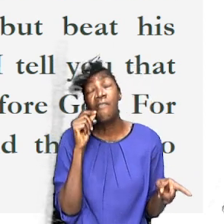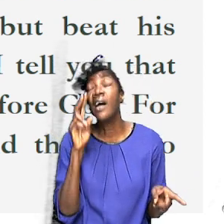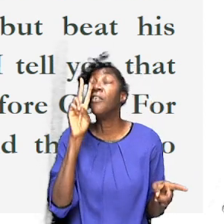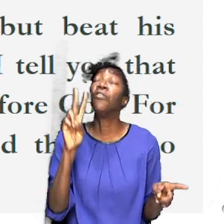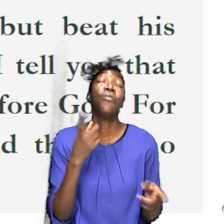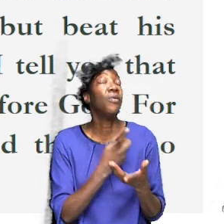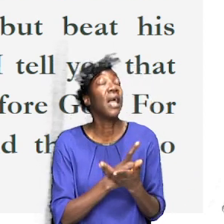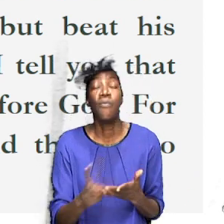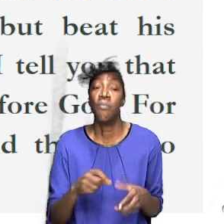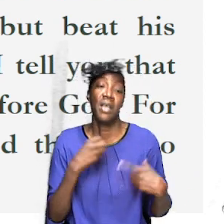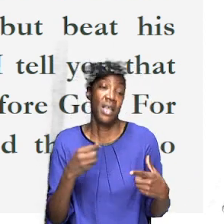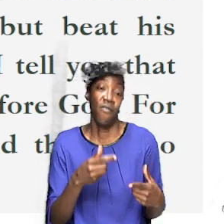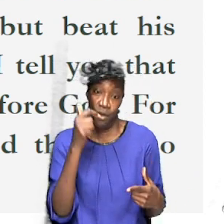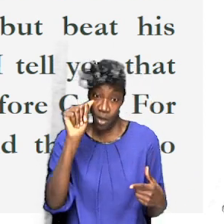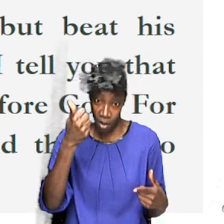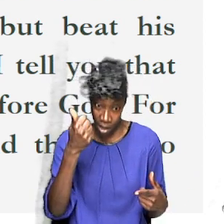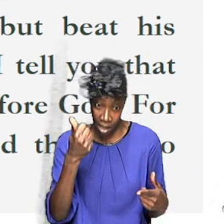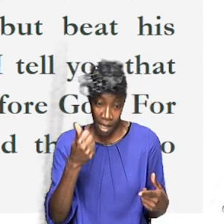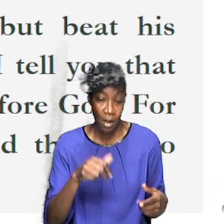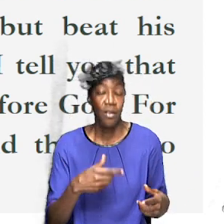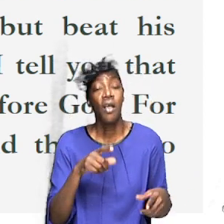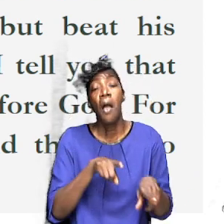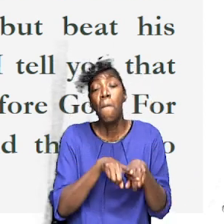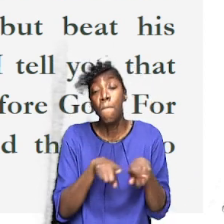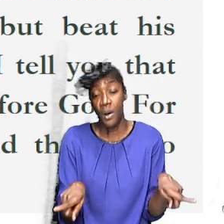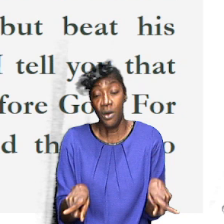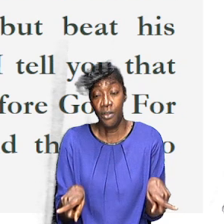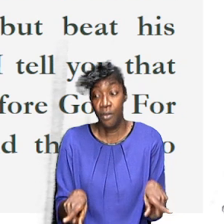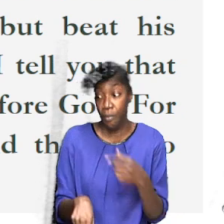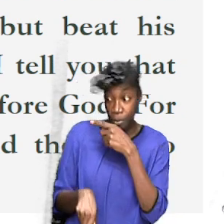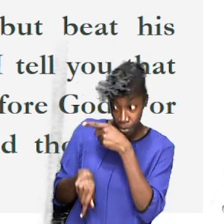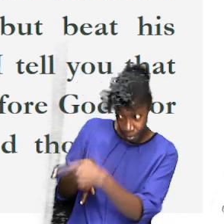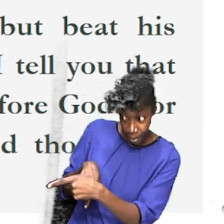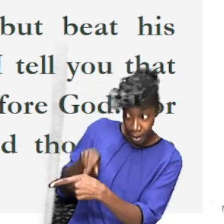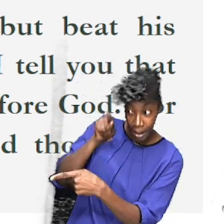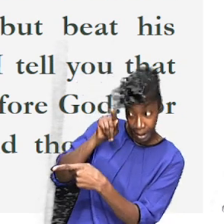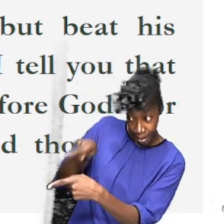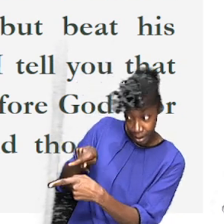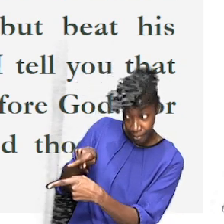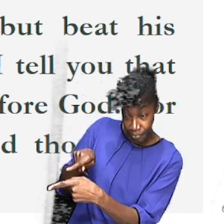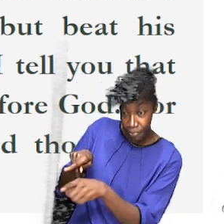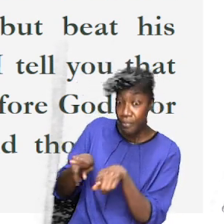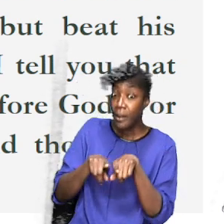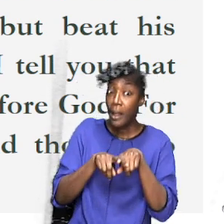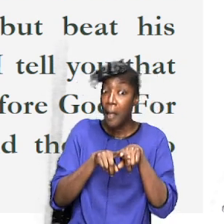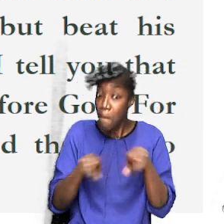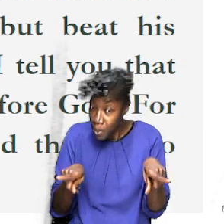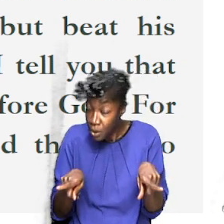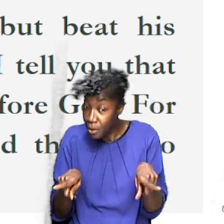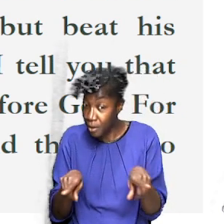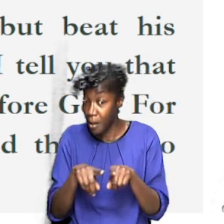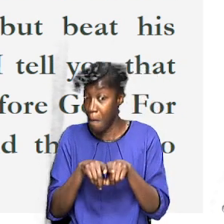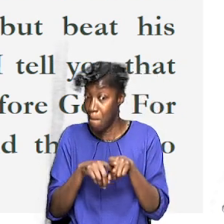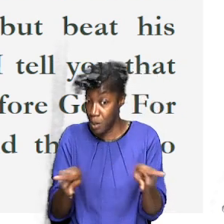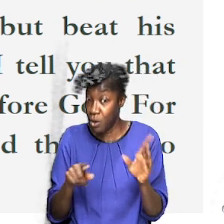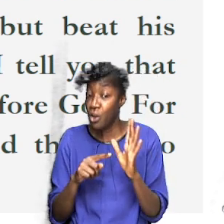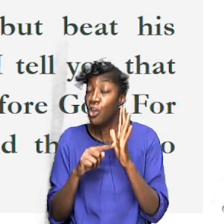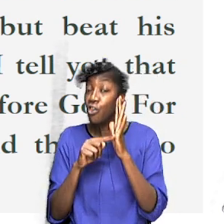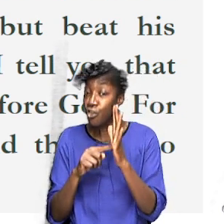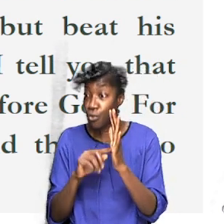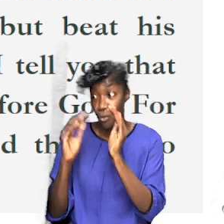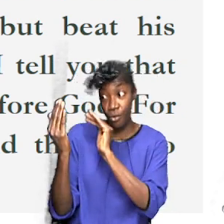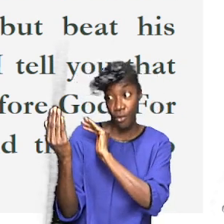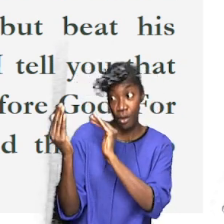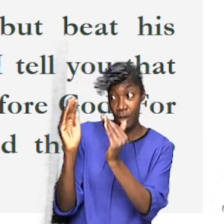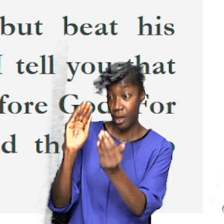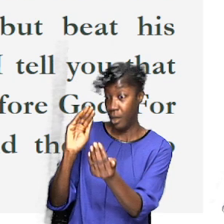get. But the tax collector, and a but there, as we said last week, shows a contrast